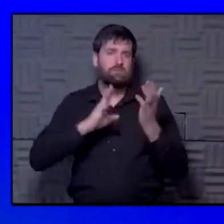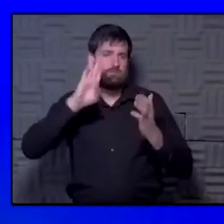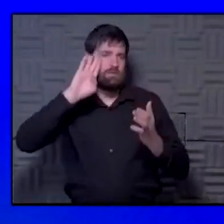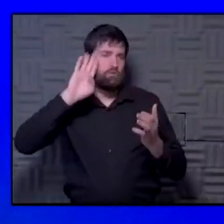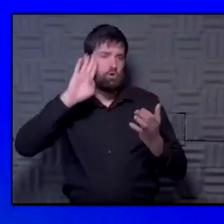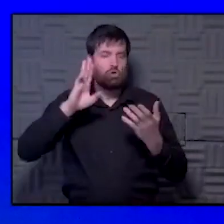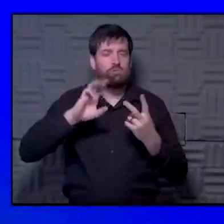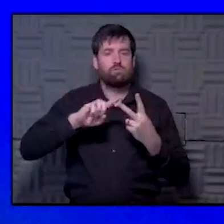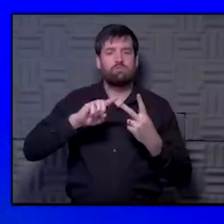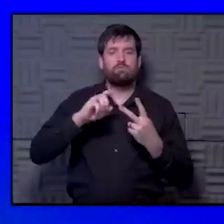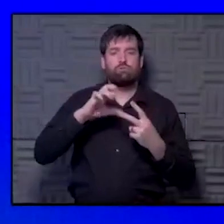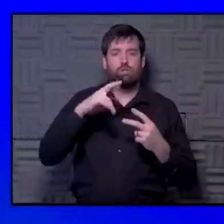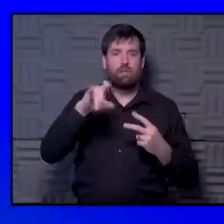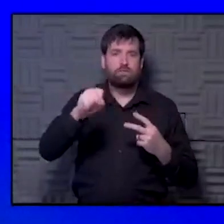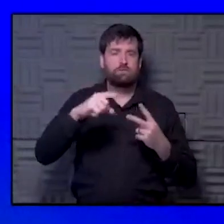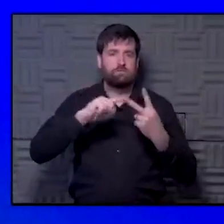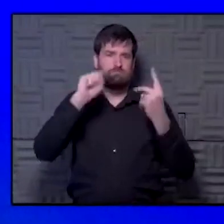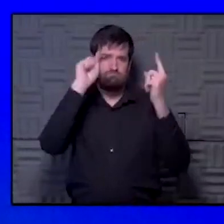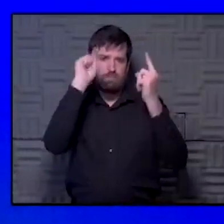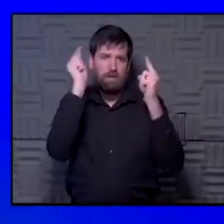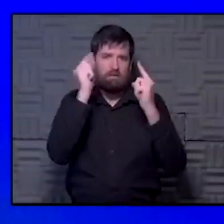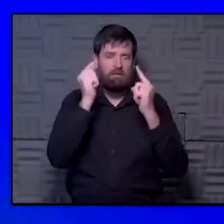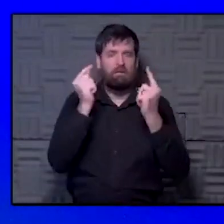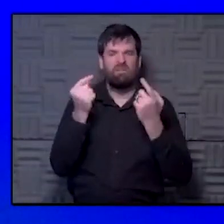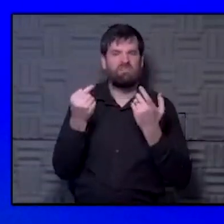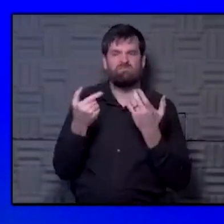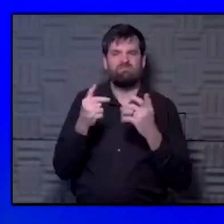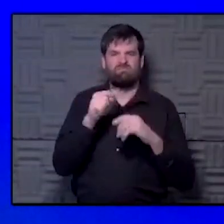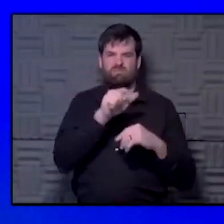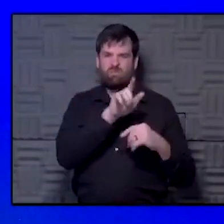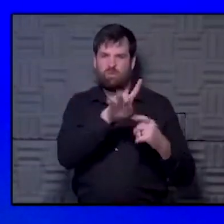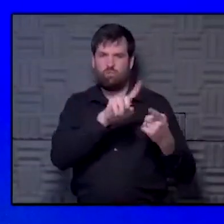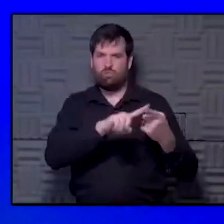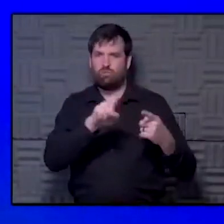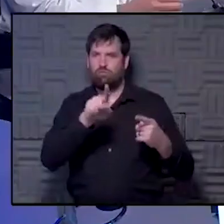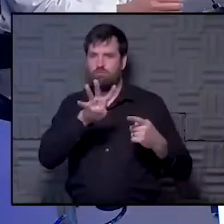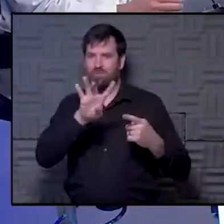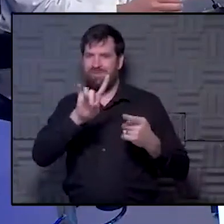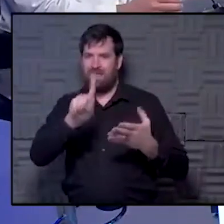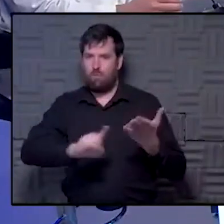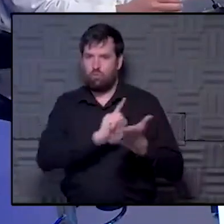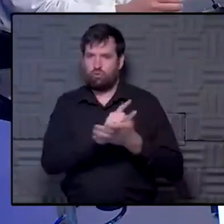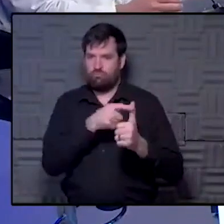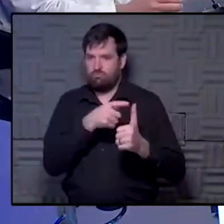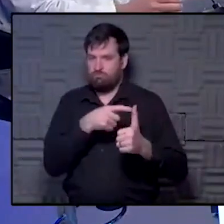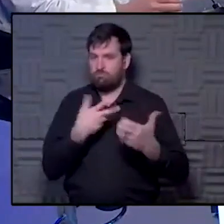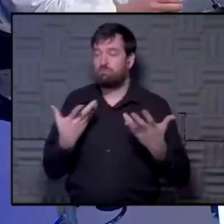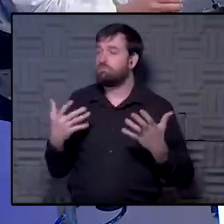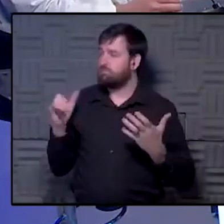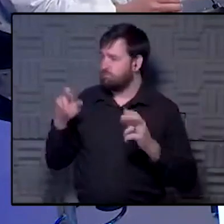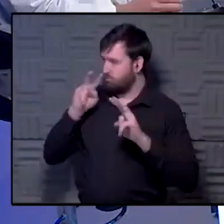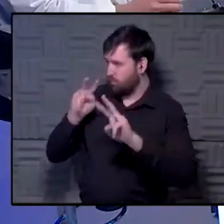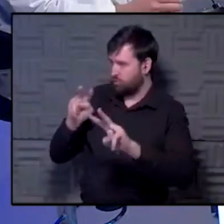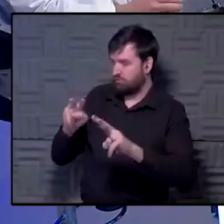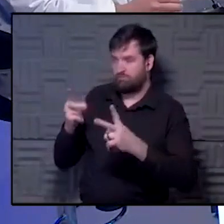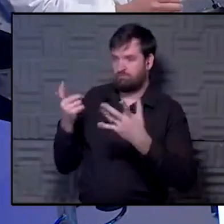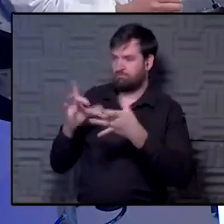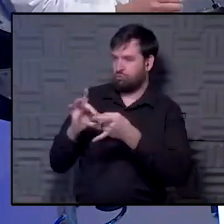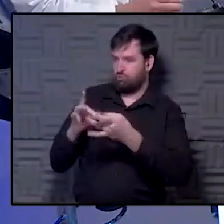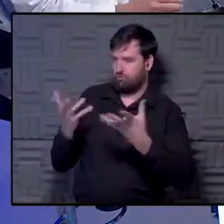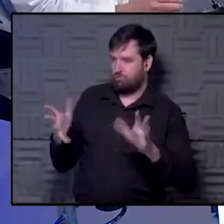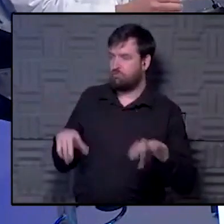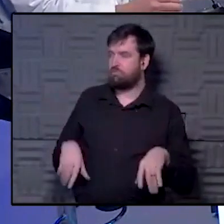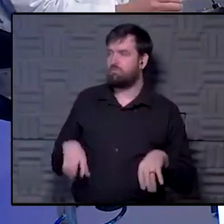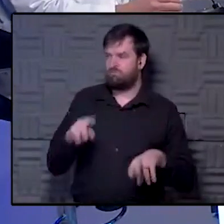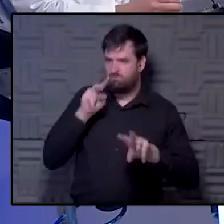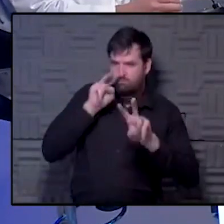maybe chills, maybe headache, all within that 24 to 48 hours after the vaccine. Yeah, and I think those are the things we're watching. Everything you just outlined are the